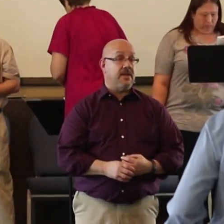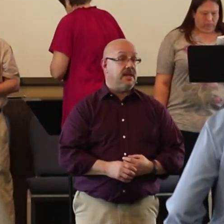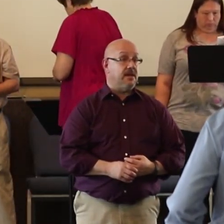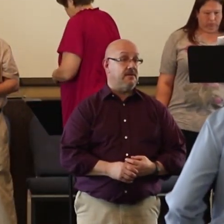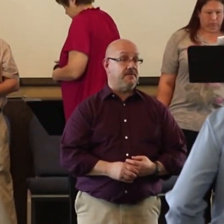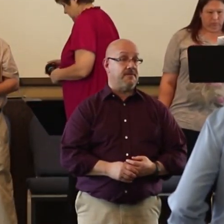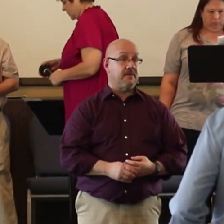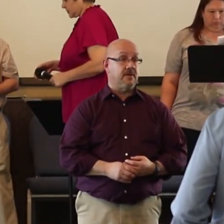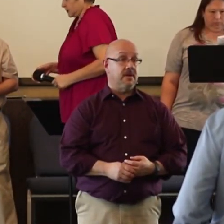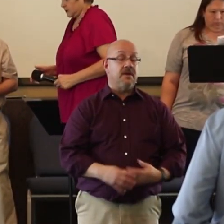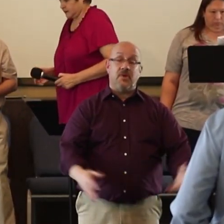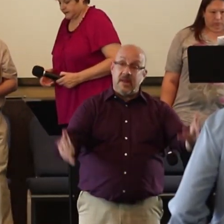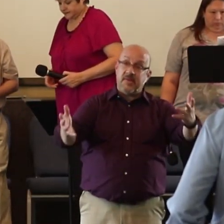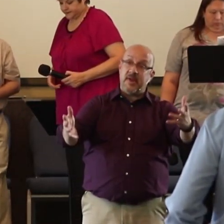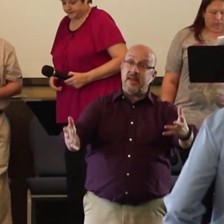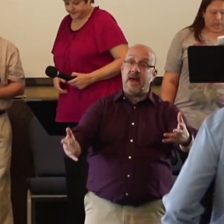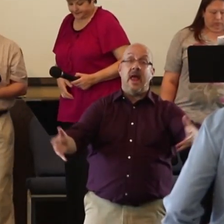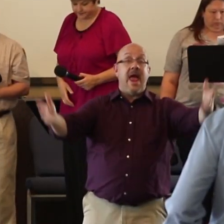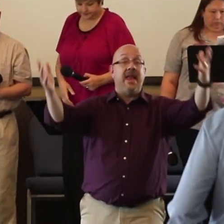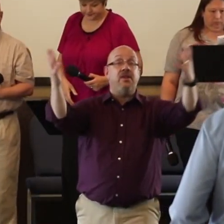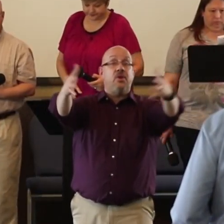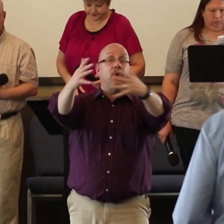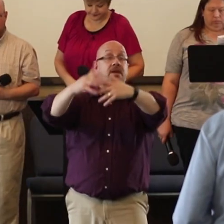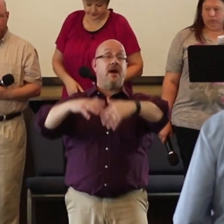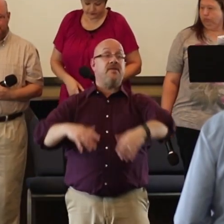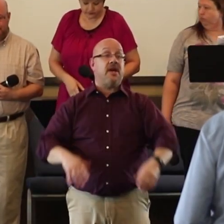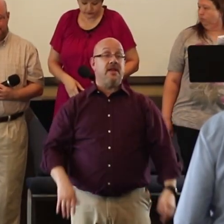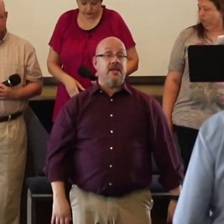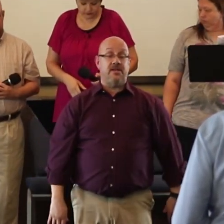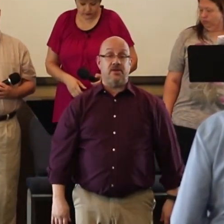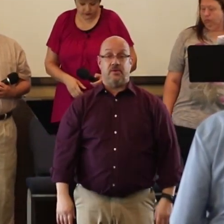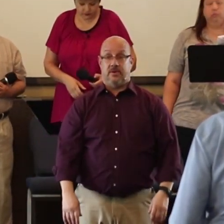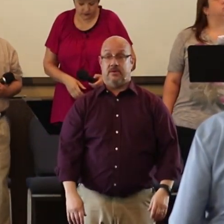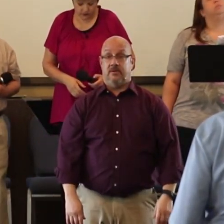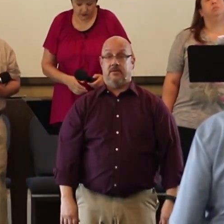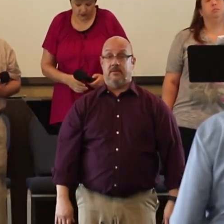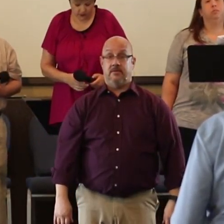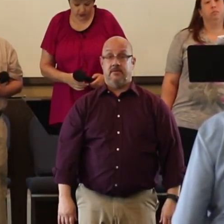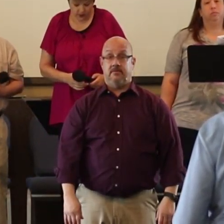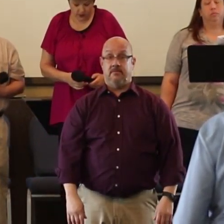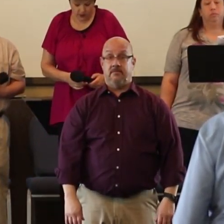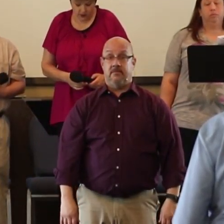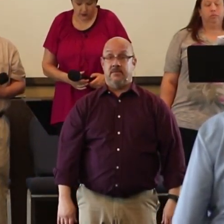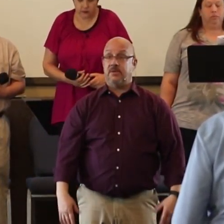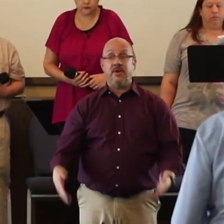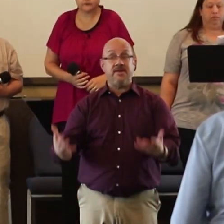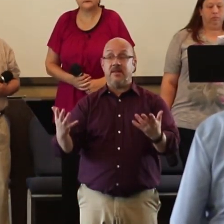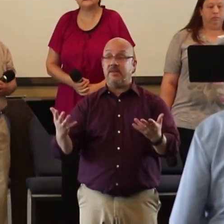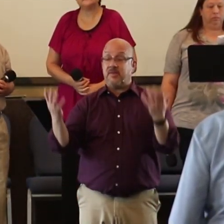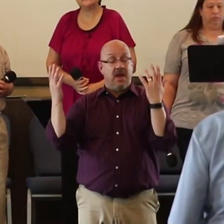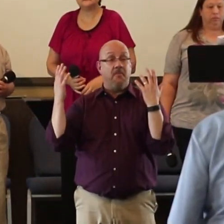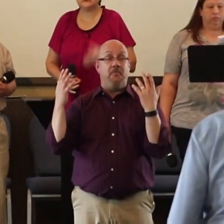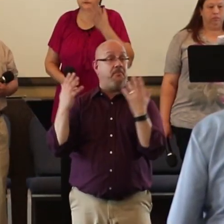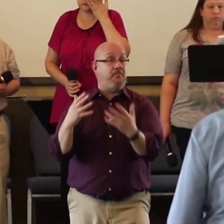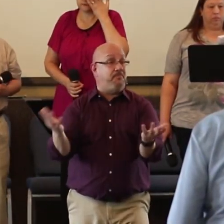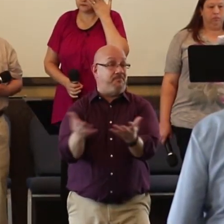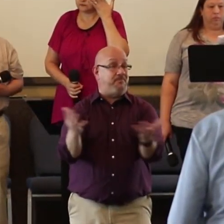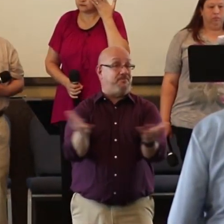thee I freely give. So let's sing that and do what God's telling you to do. Do what he's telling you.